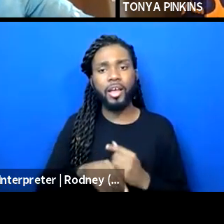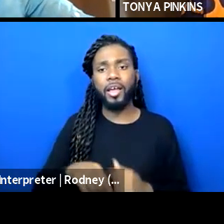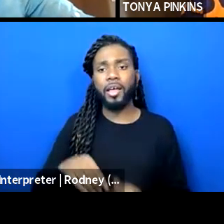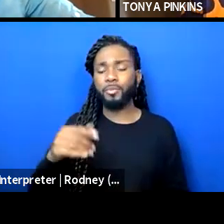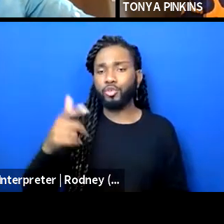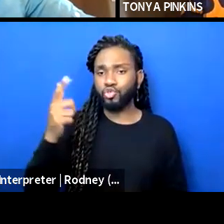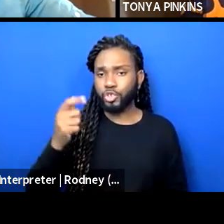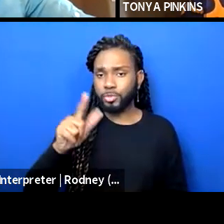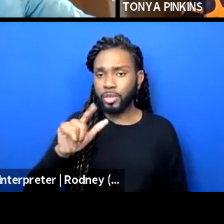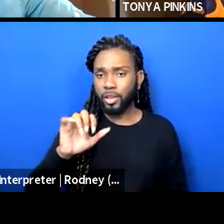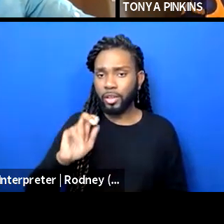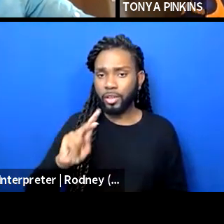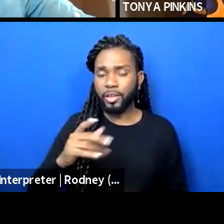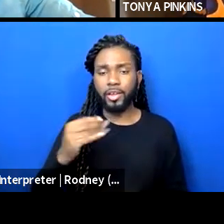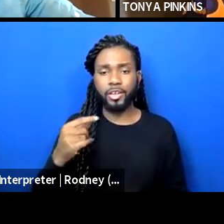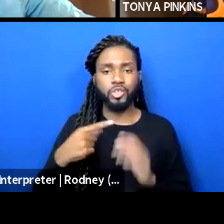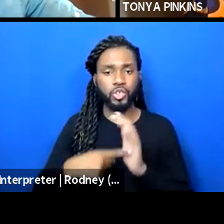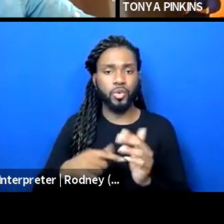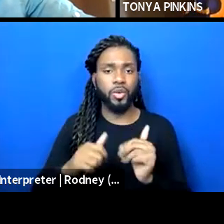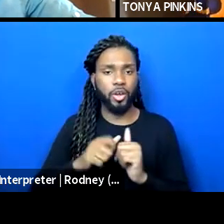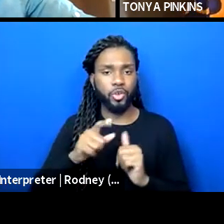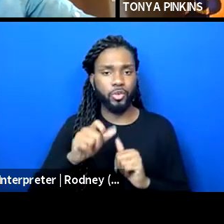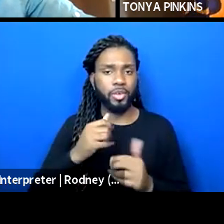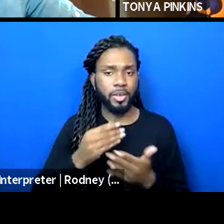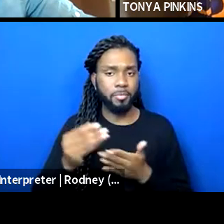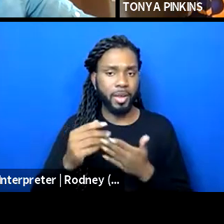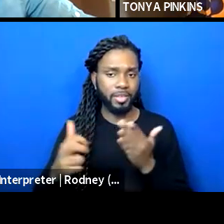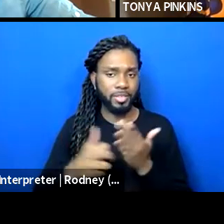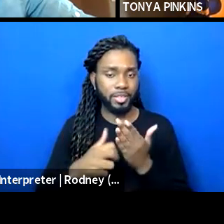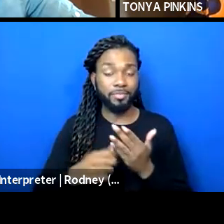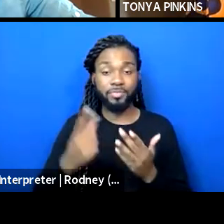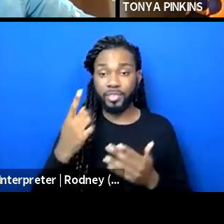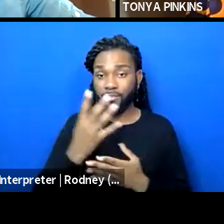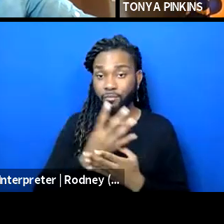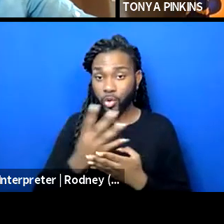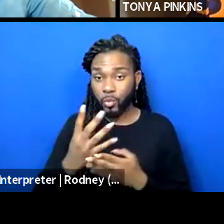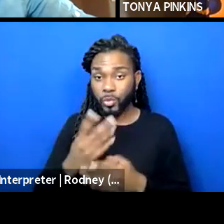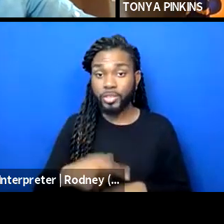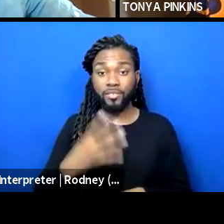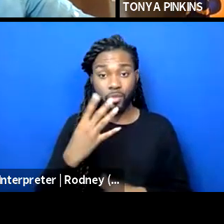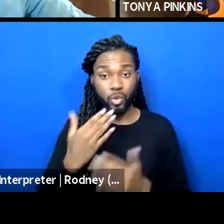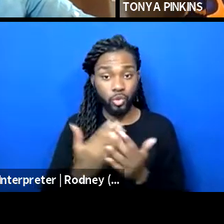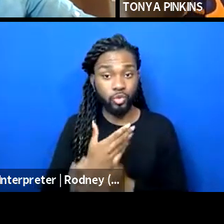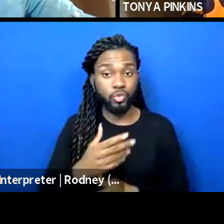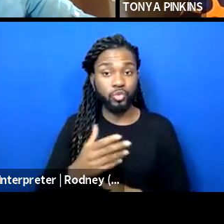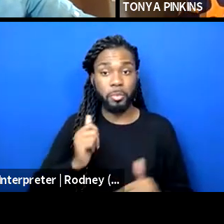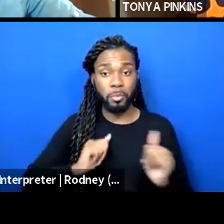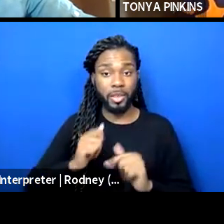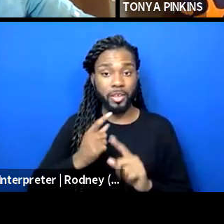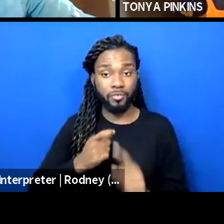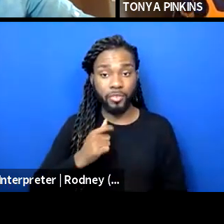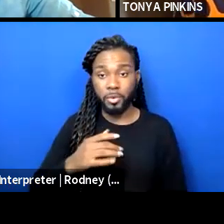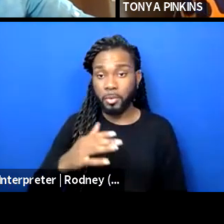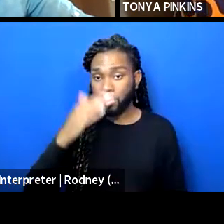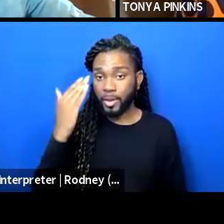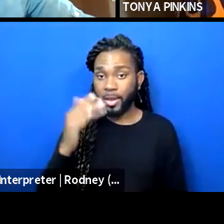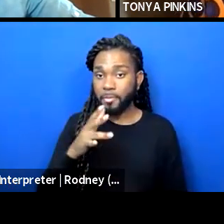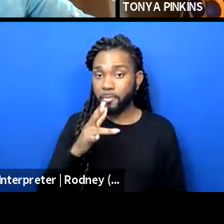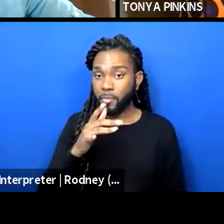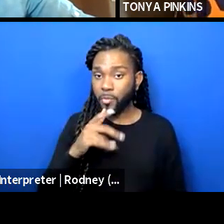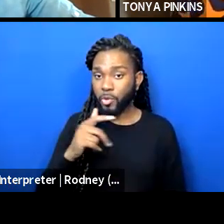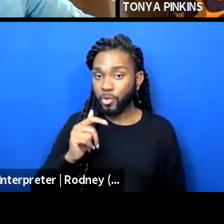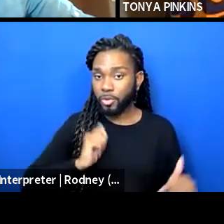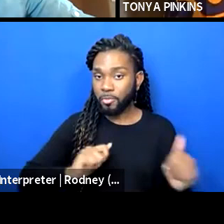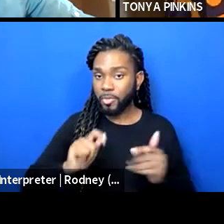there and how to get tickets. We have 4 weeks, 4 new plays by Black mother playwrights. We have